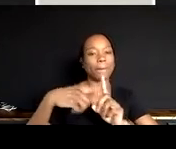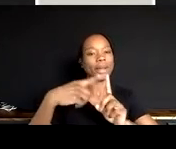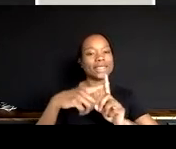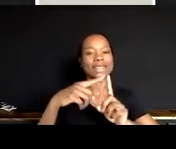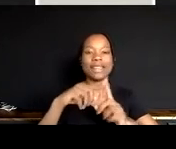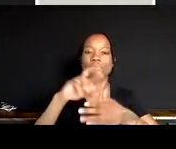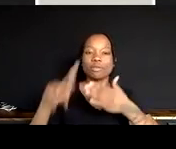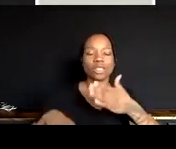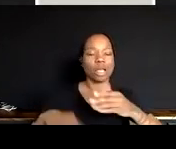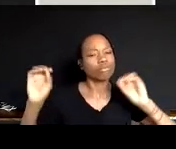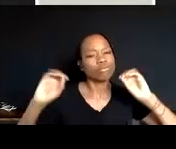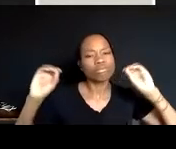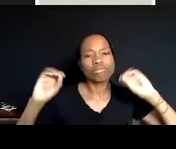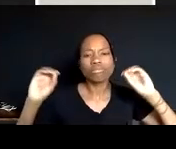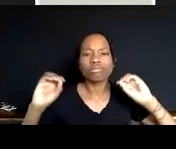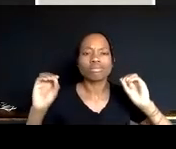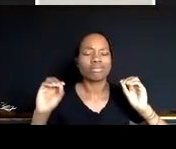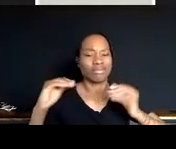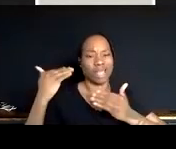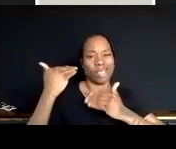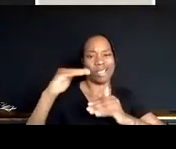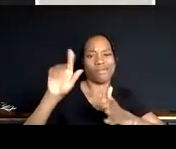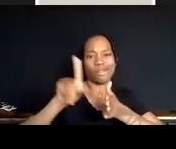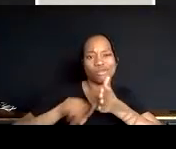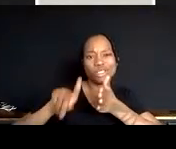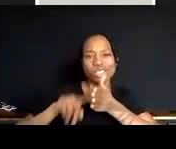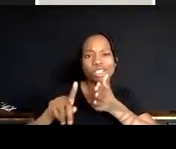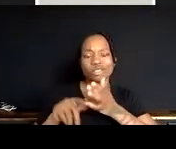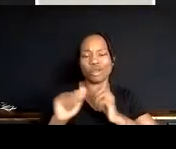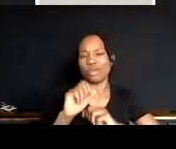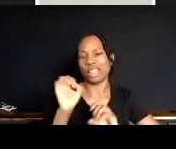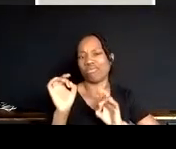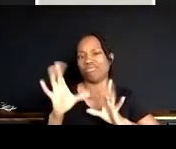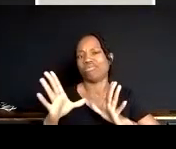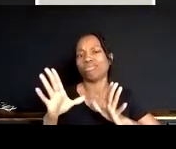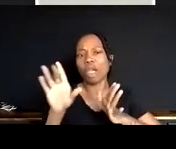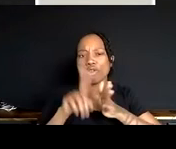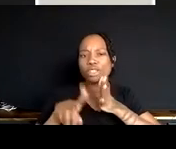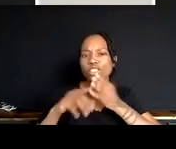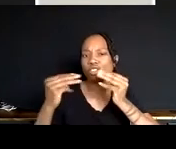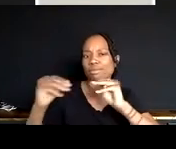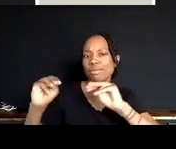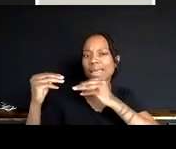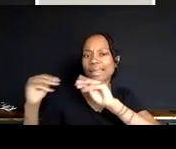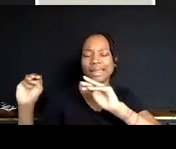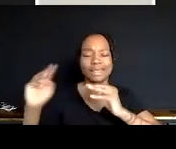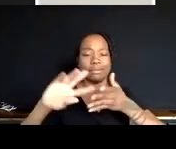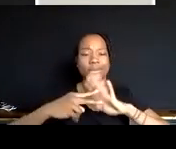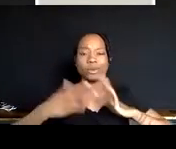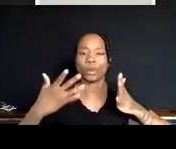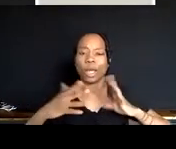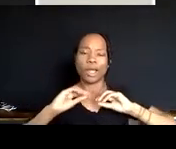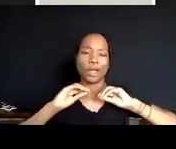with very dubious kind of research methodology. There is no evidence. Ask people who want to